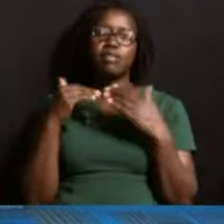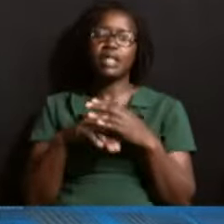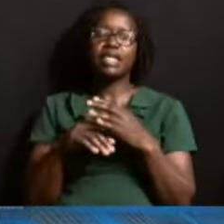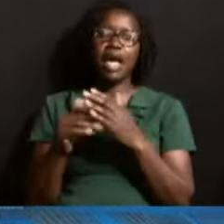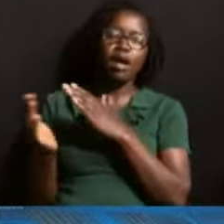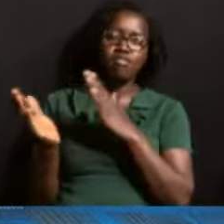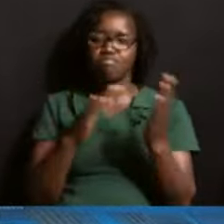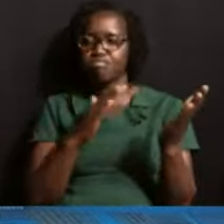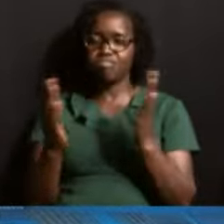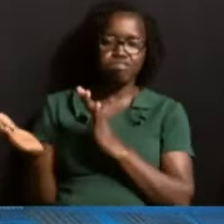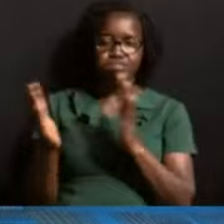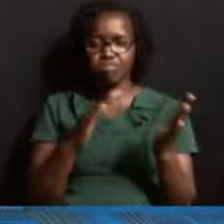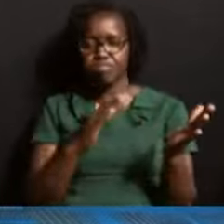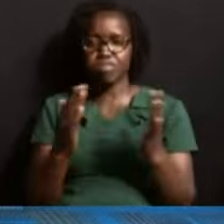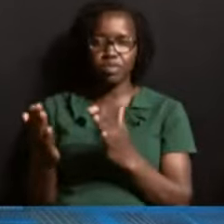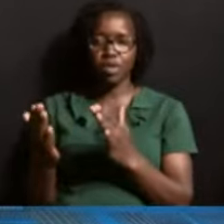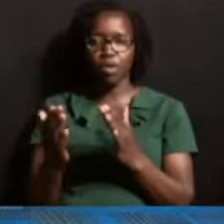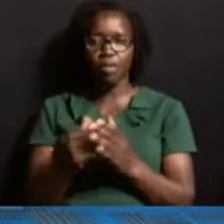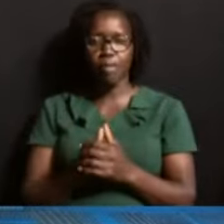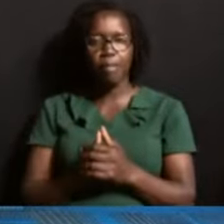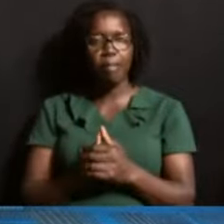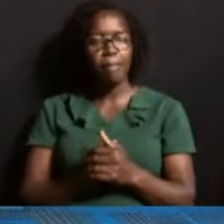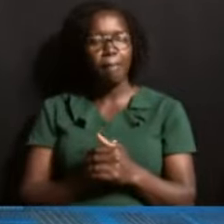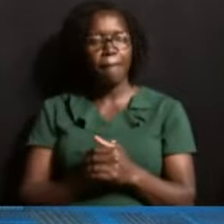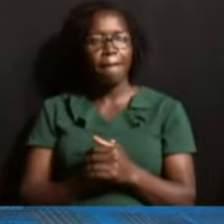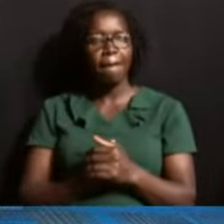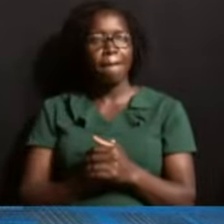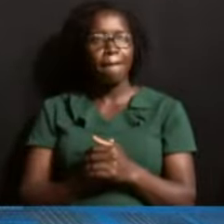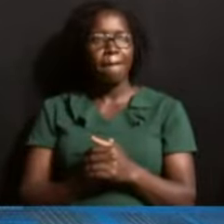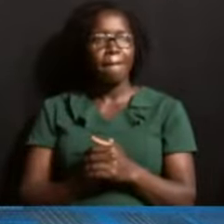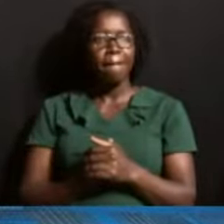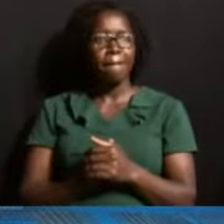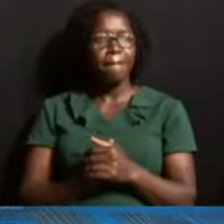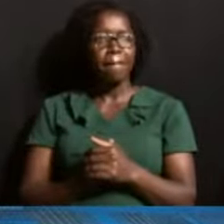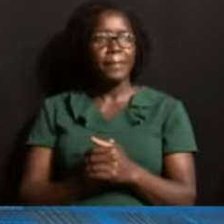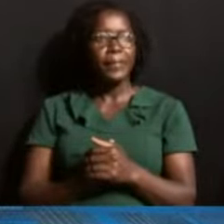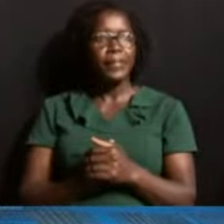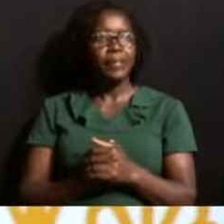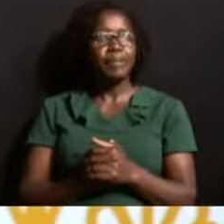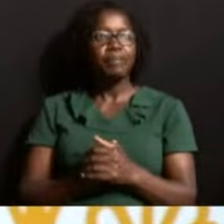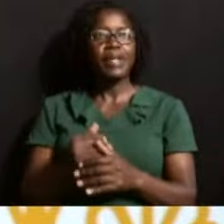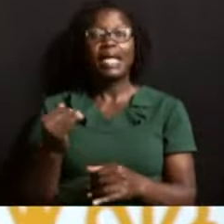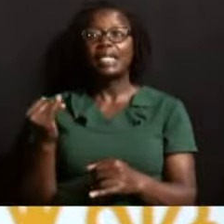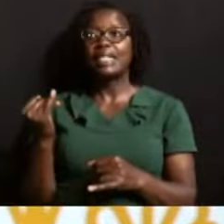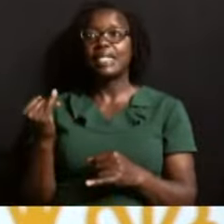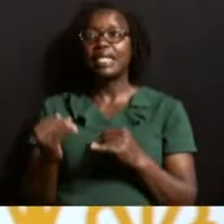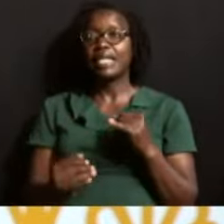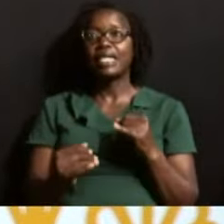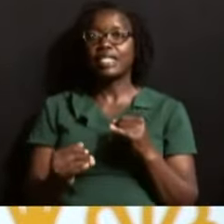in a storm. At the end of